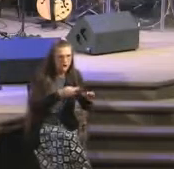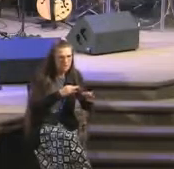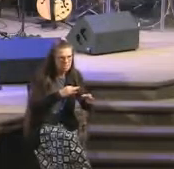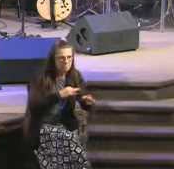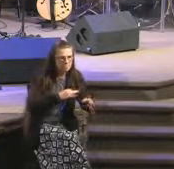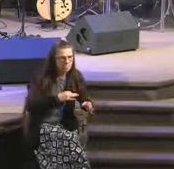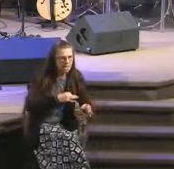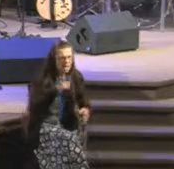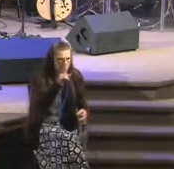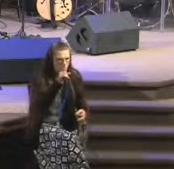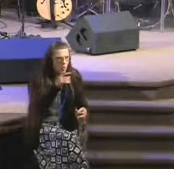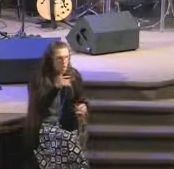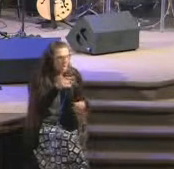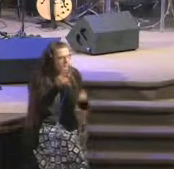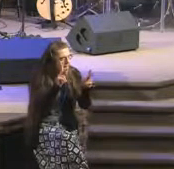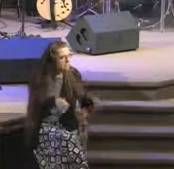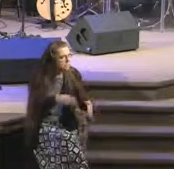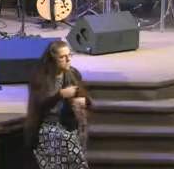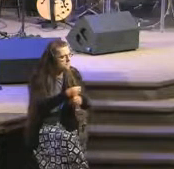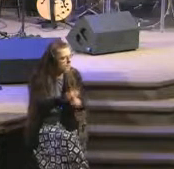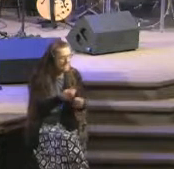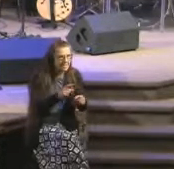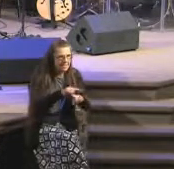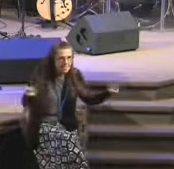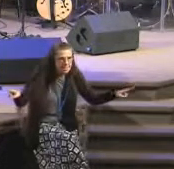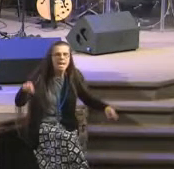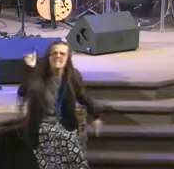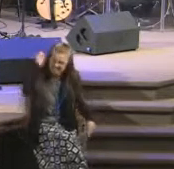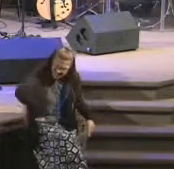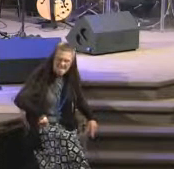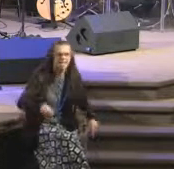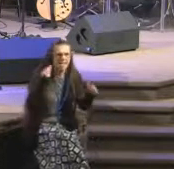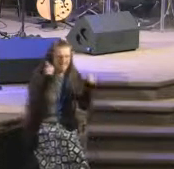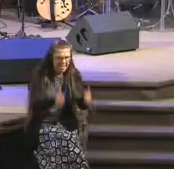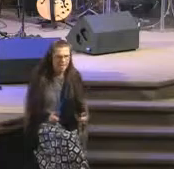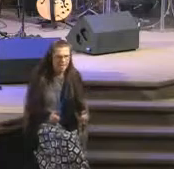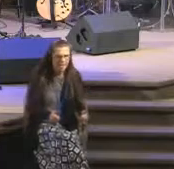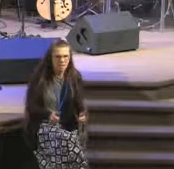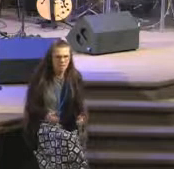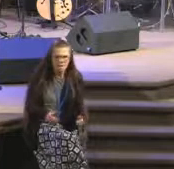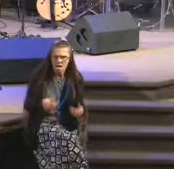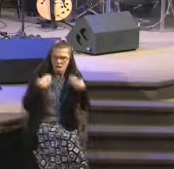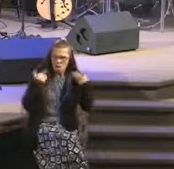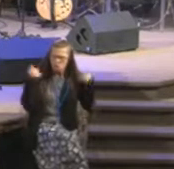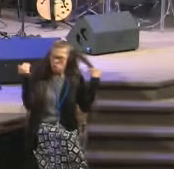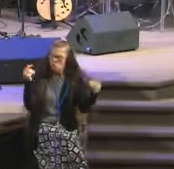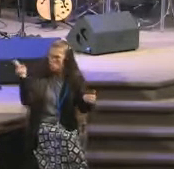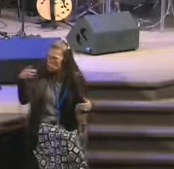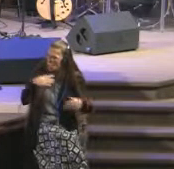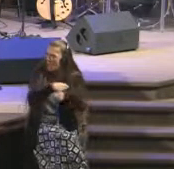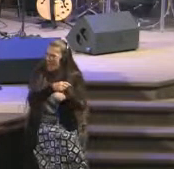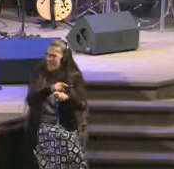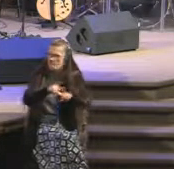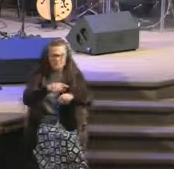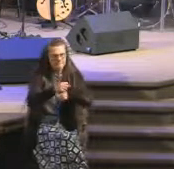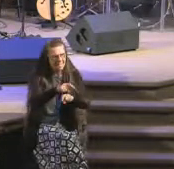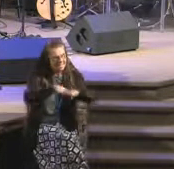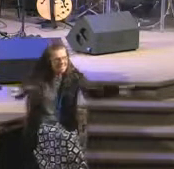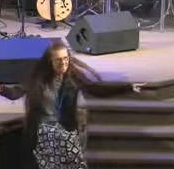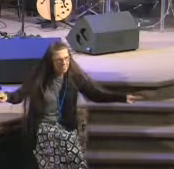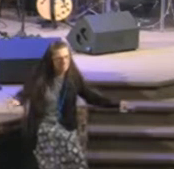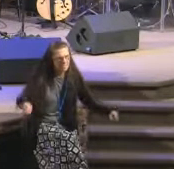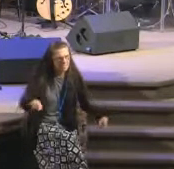Can one person make a difference? I will tell you, yes, they can. Students, you can make a difference in your school. Mom and dad,